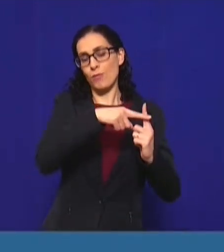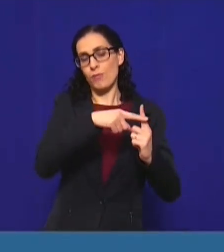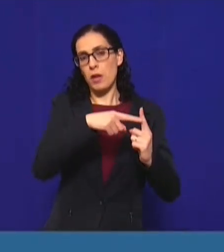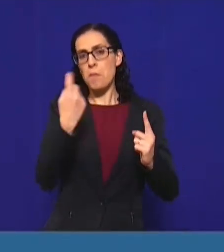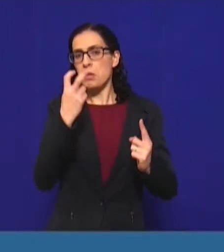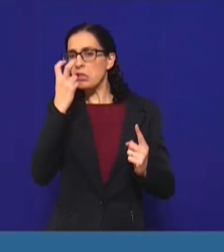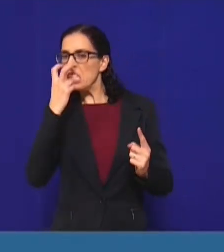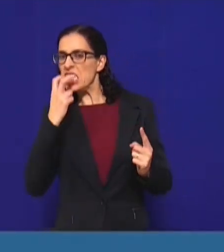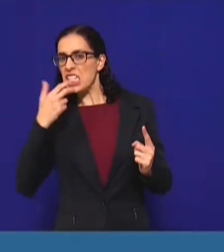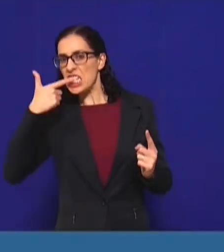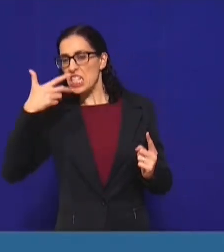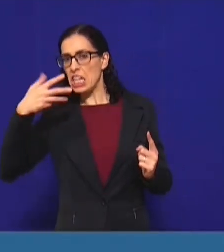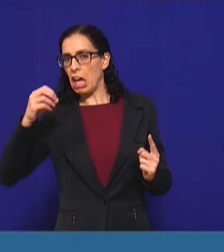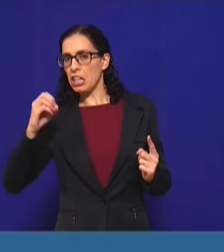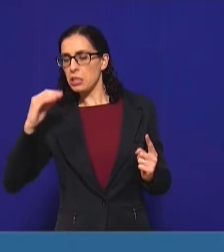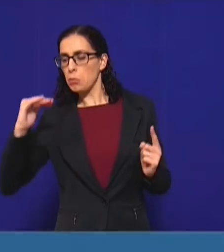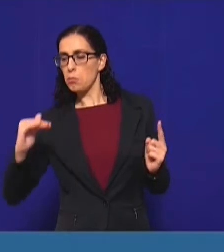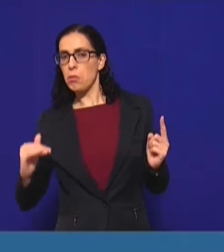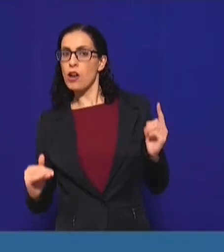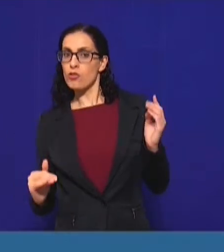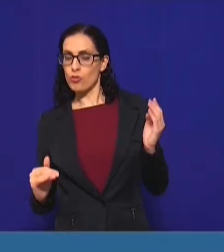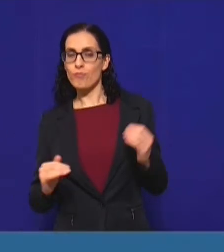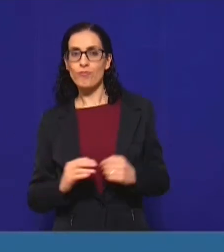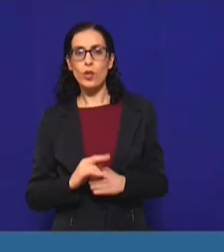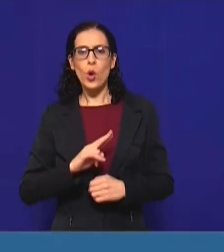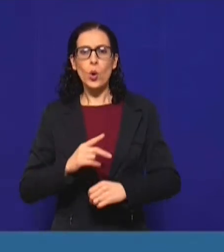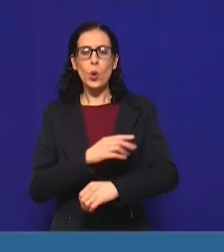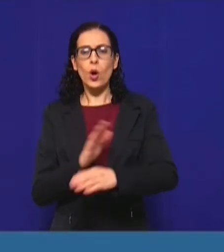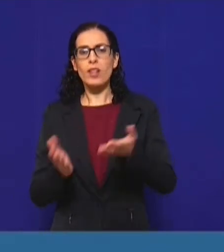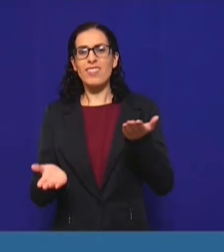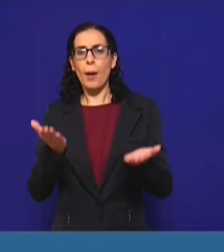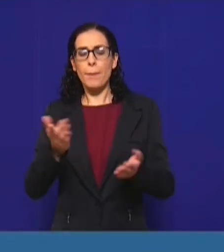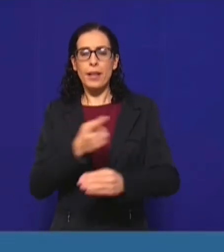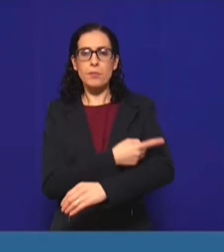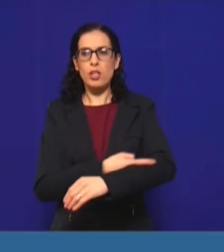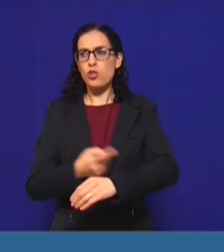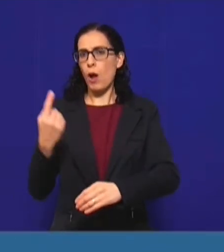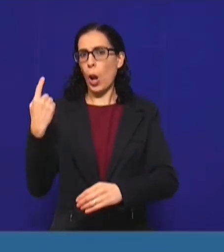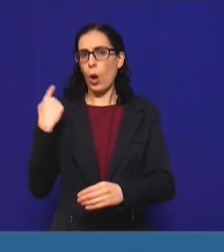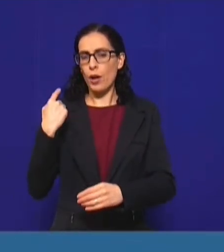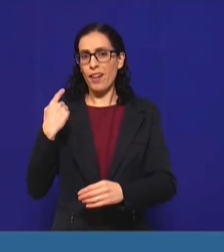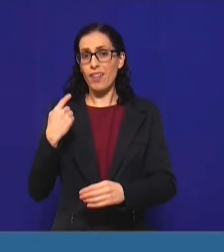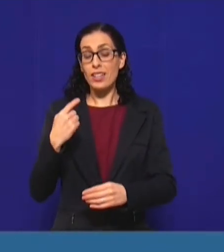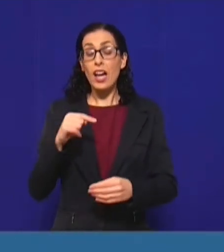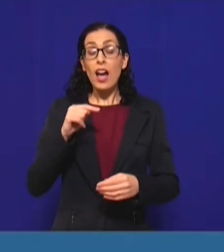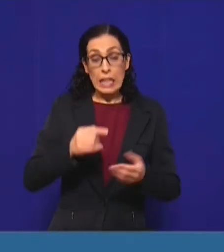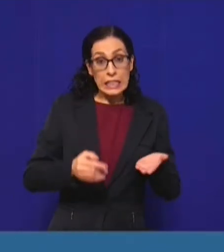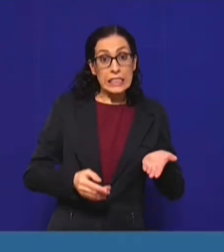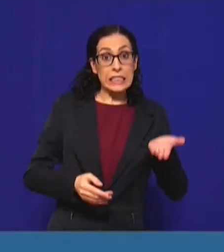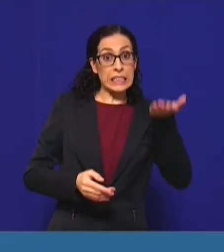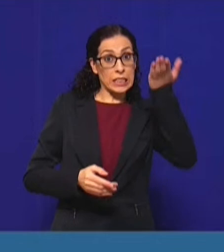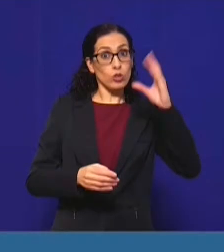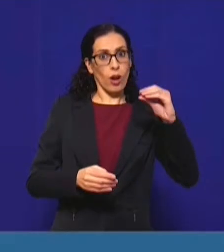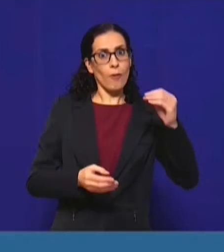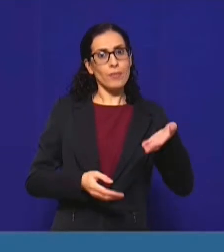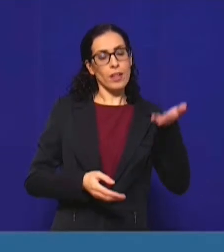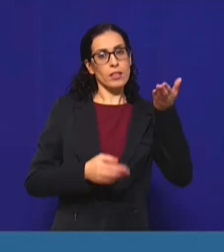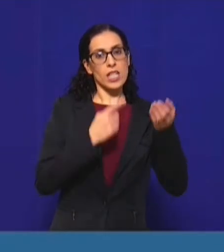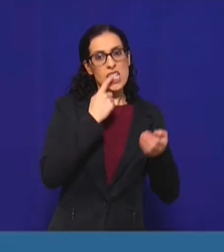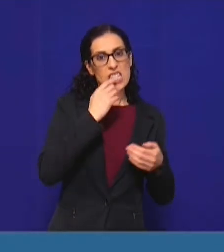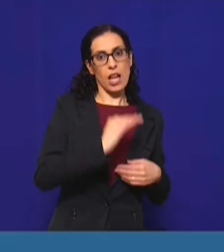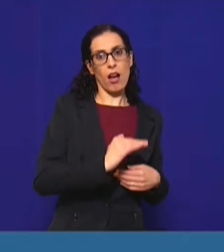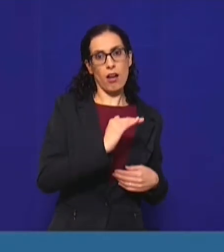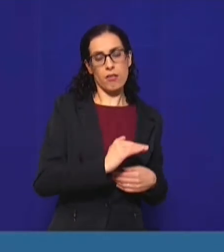U jekk inqabblu mal-ġimgħa ta' qabel qegħdin naraw li qed tkun hemm żieda f'dawn l-etajiet iżgħar meta tqabbel mal-ġimgħa ta'